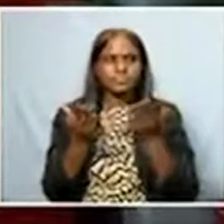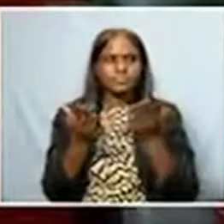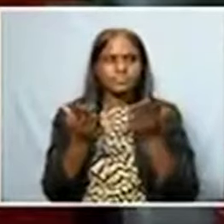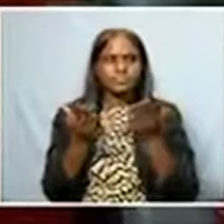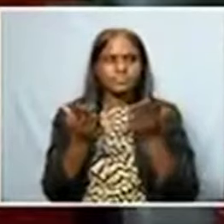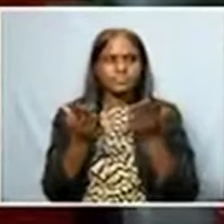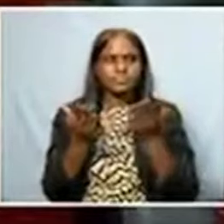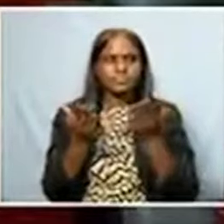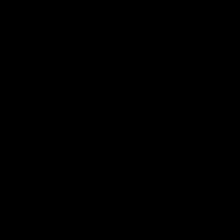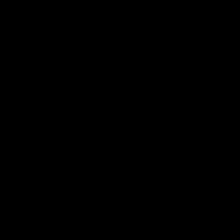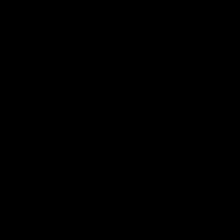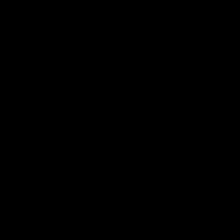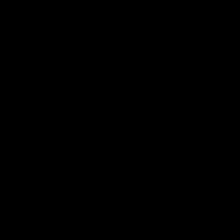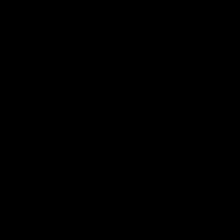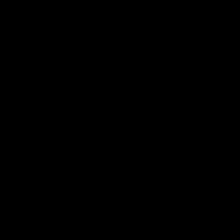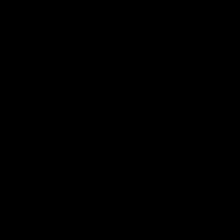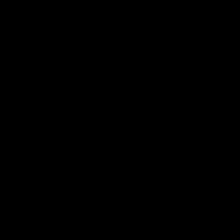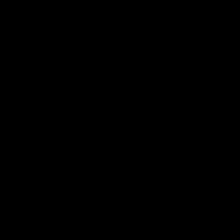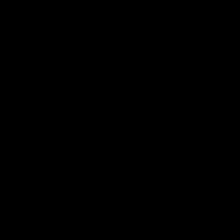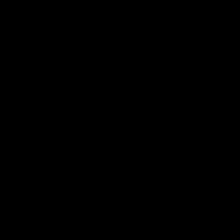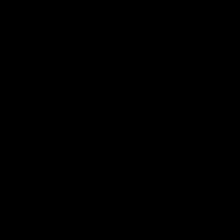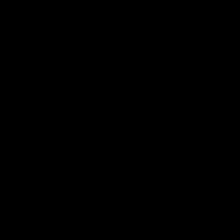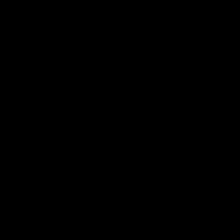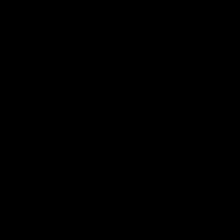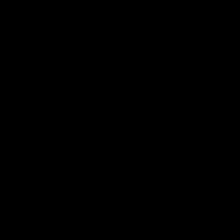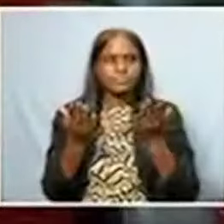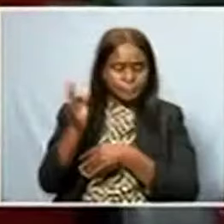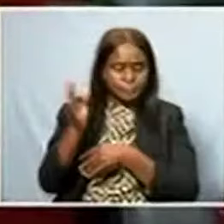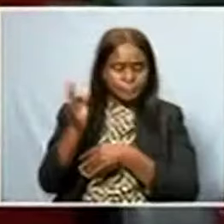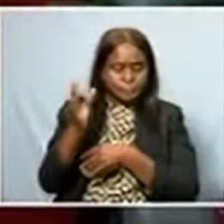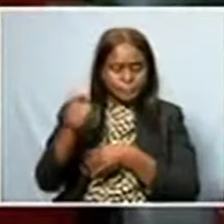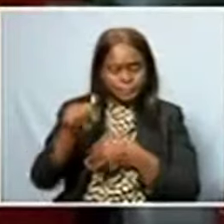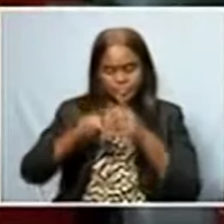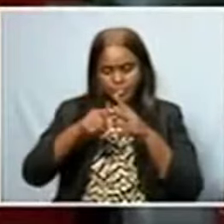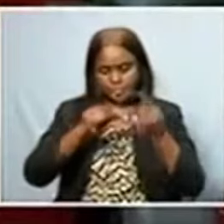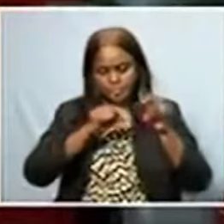It is true that since came into